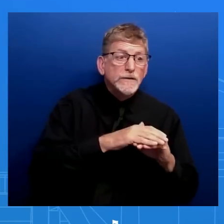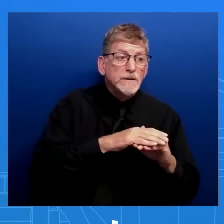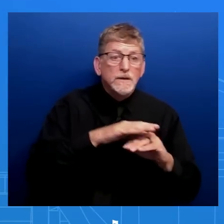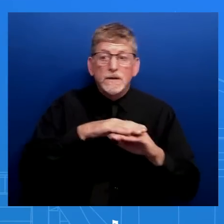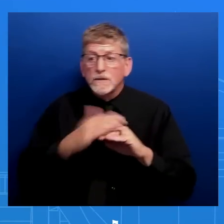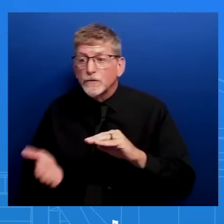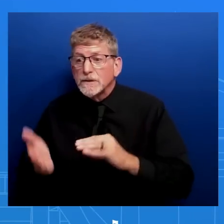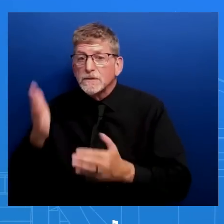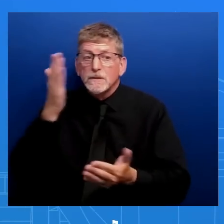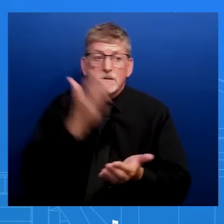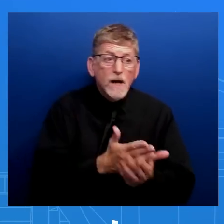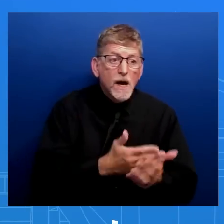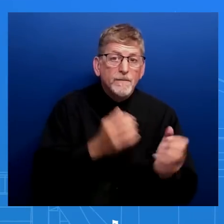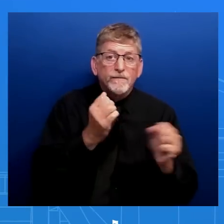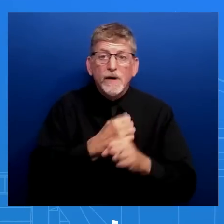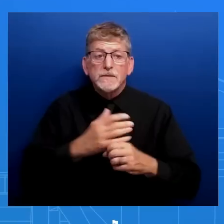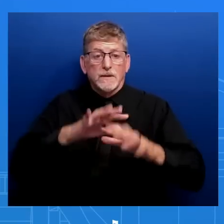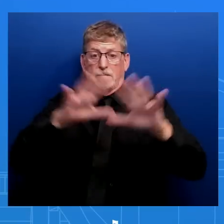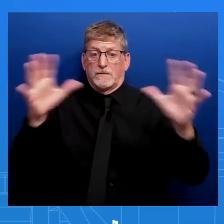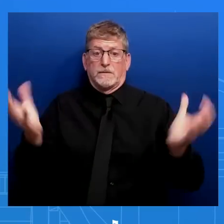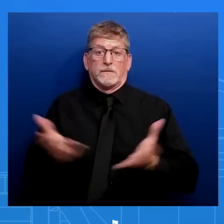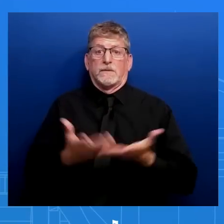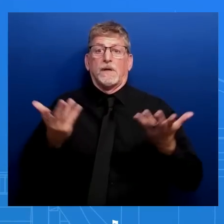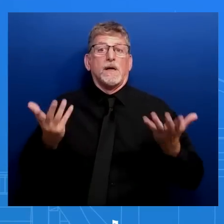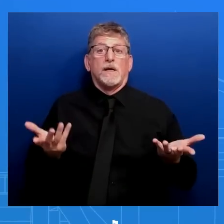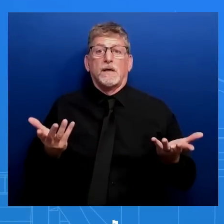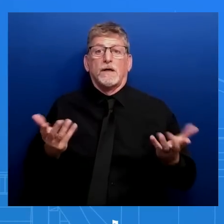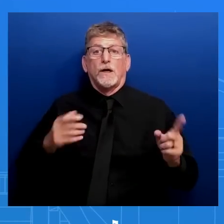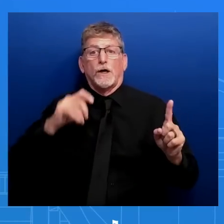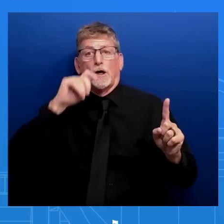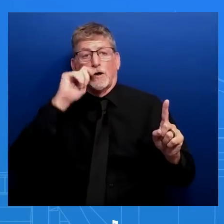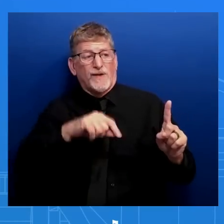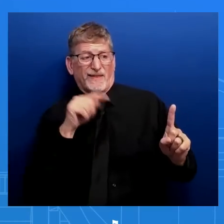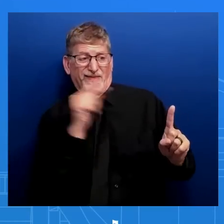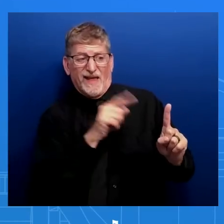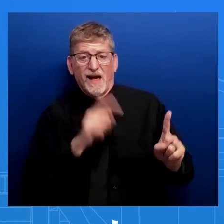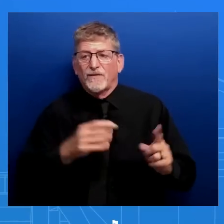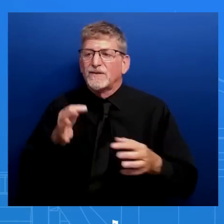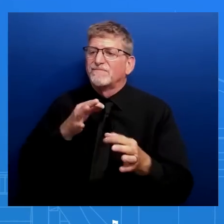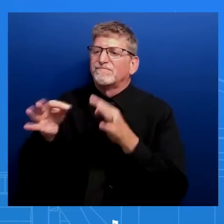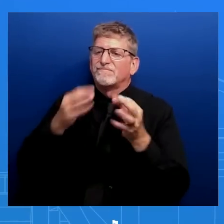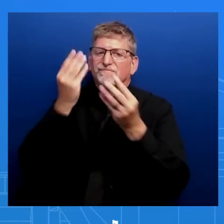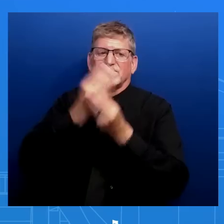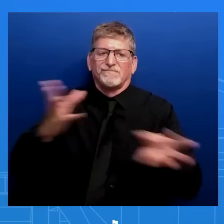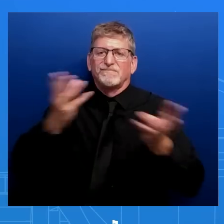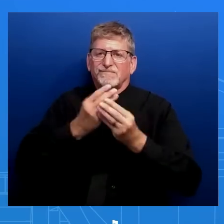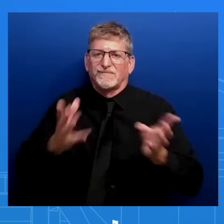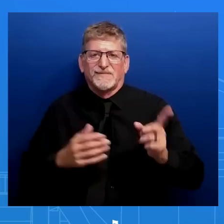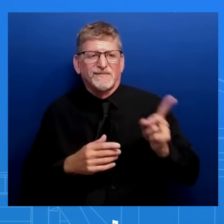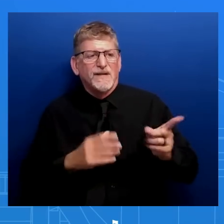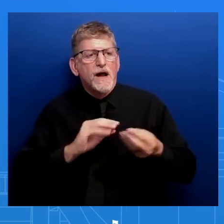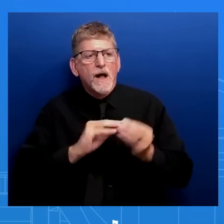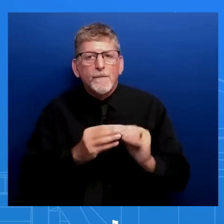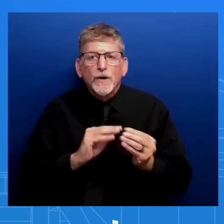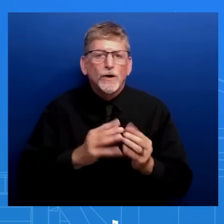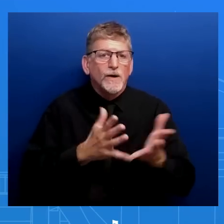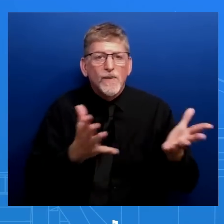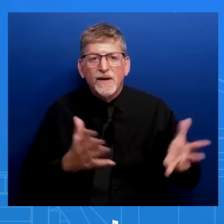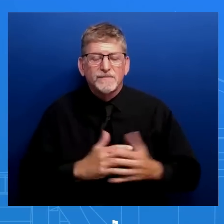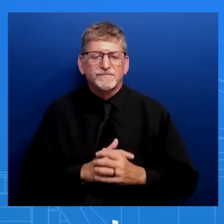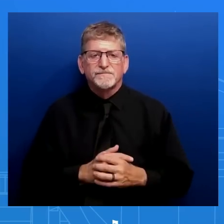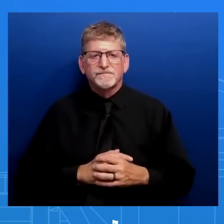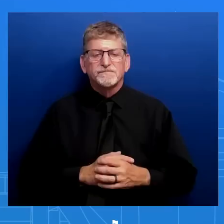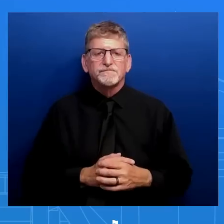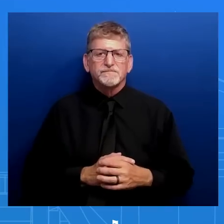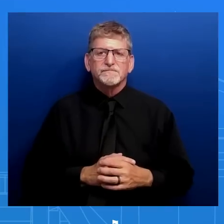again, the Ukrainians would have to speak to their operations. Earlier today, the president said that he and allies had talked